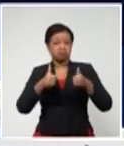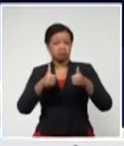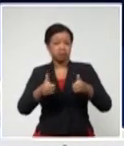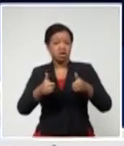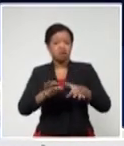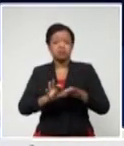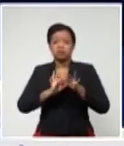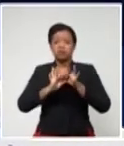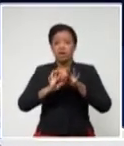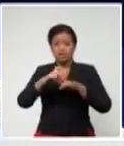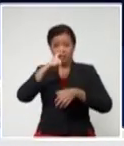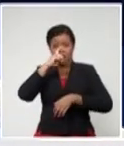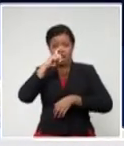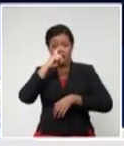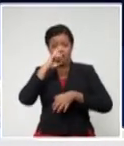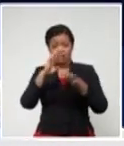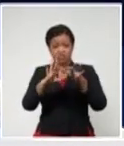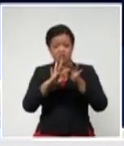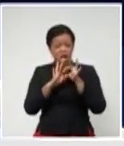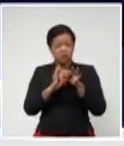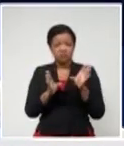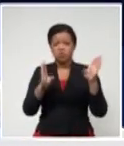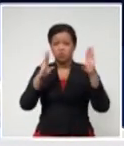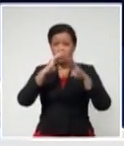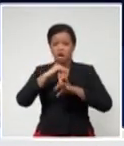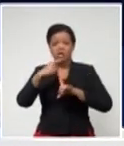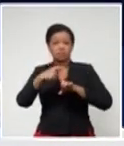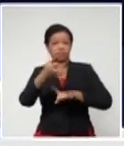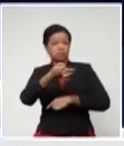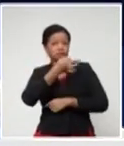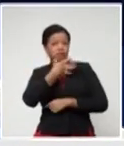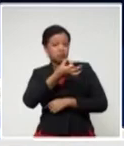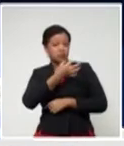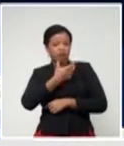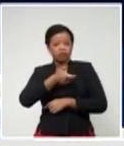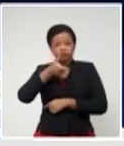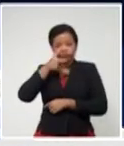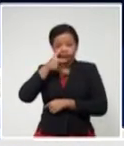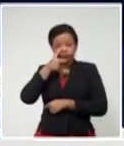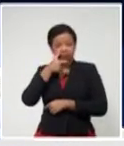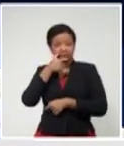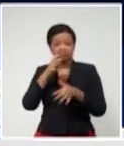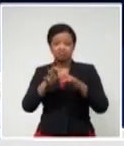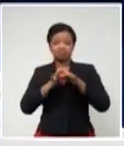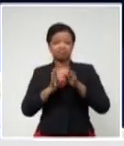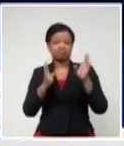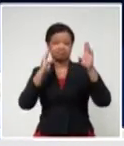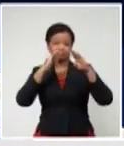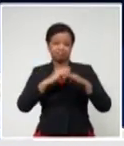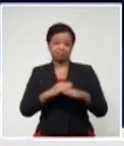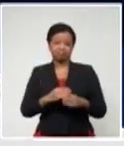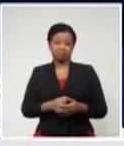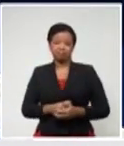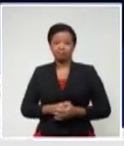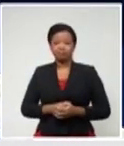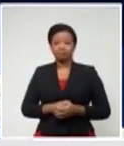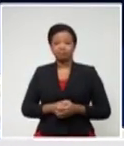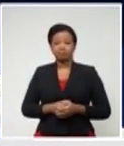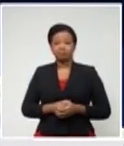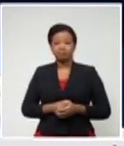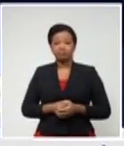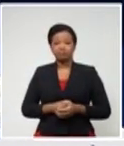12 cases are between 20 and 39 years of age, 2 are between 40 and 60 years of